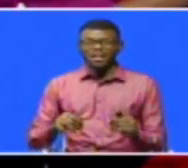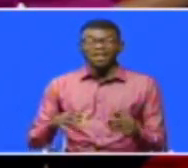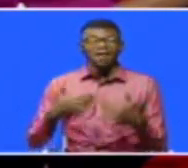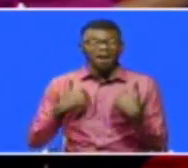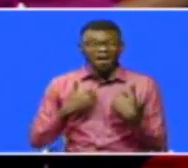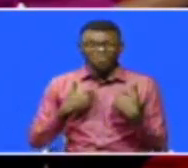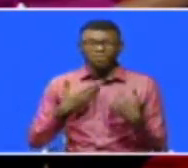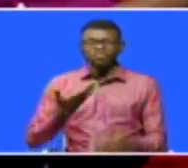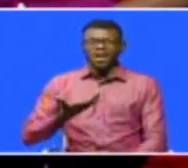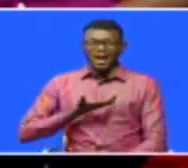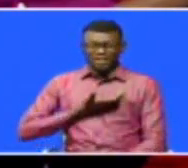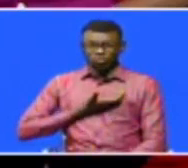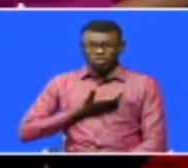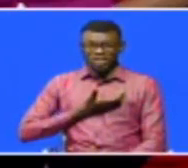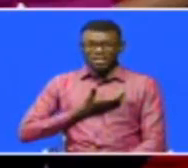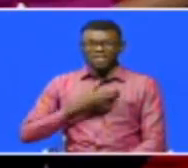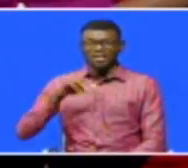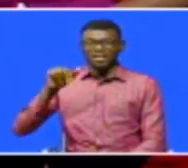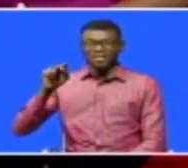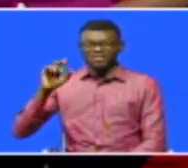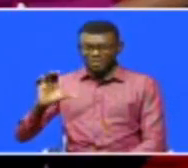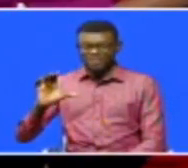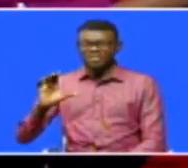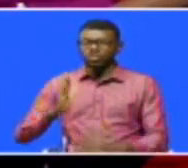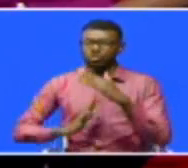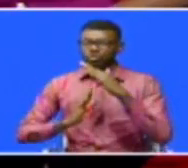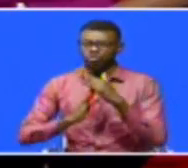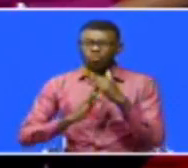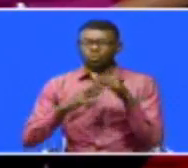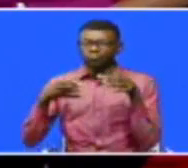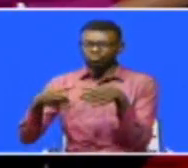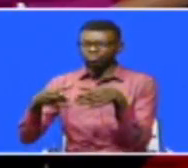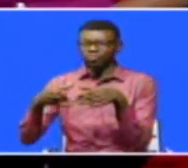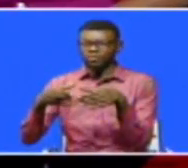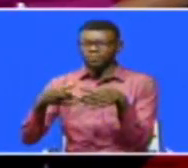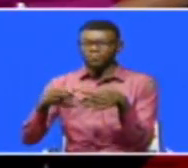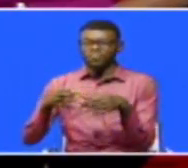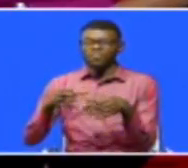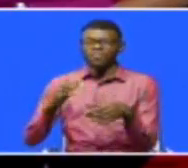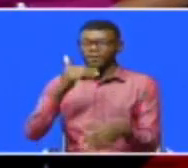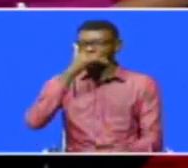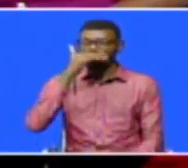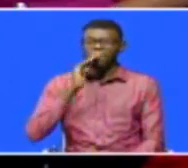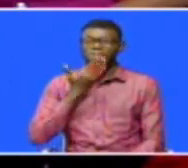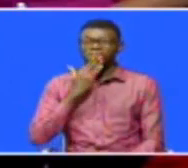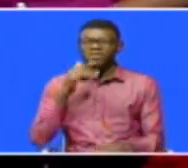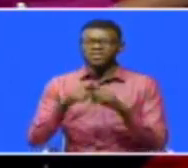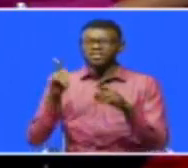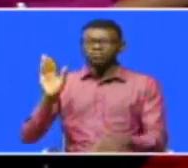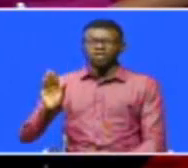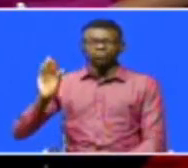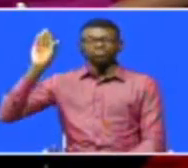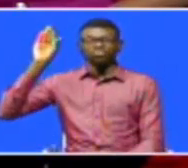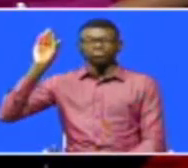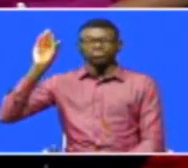Amani Council as the party's top political decision-making organ. Party leader Musalia Mudavadi was also sworn in as the party